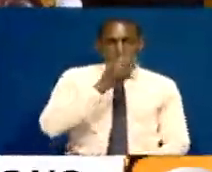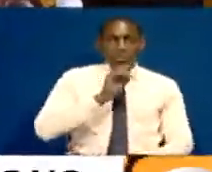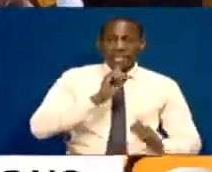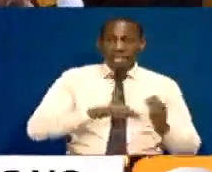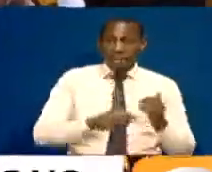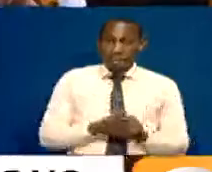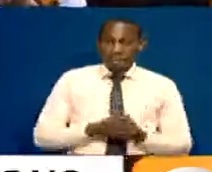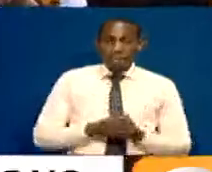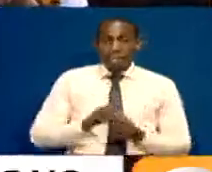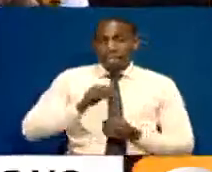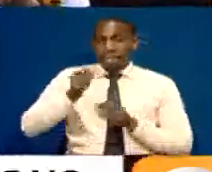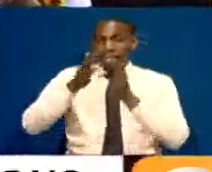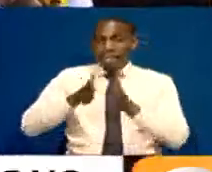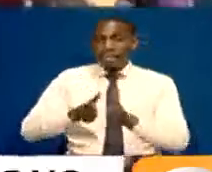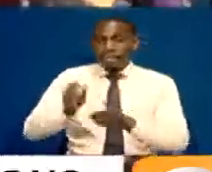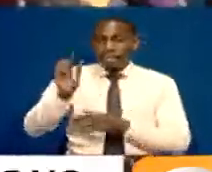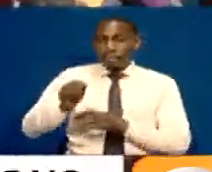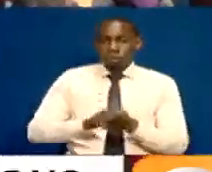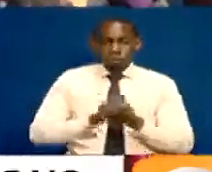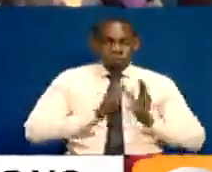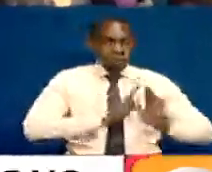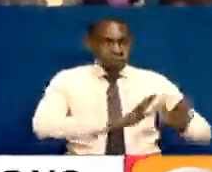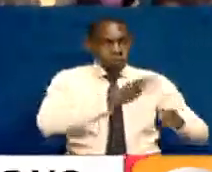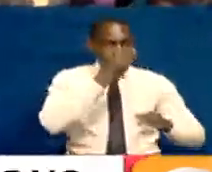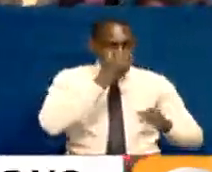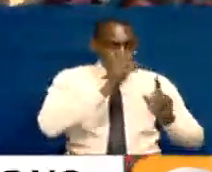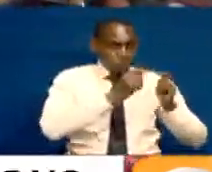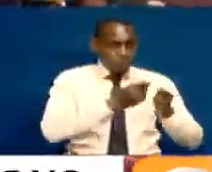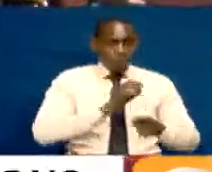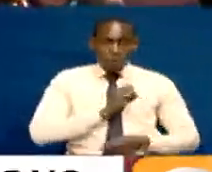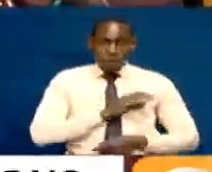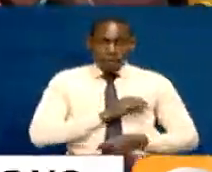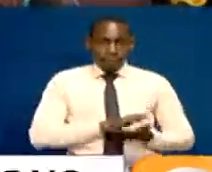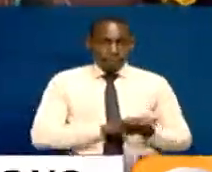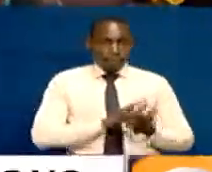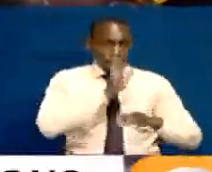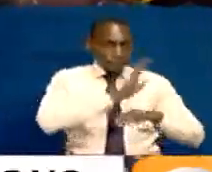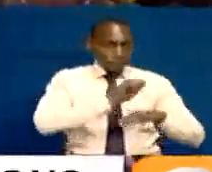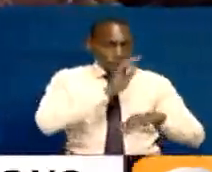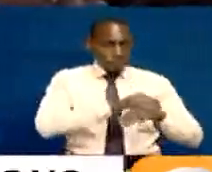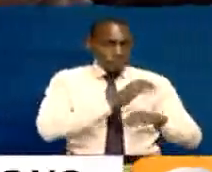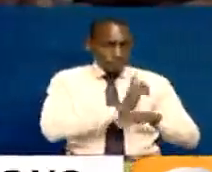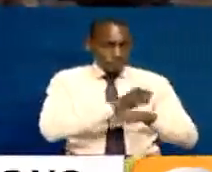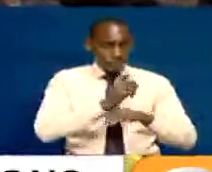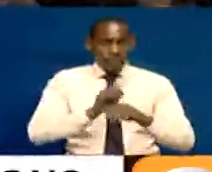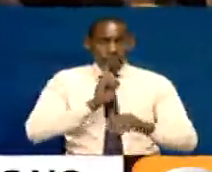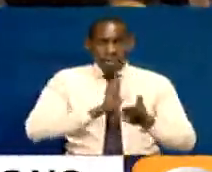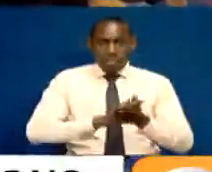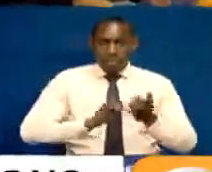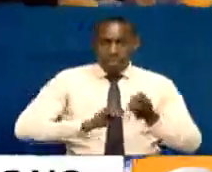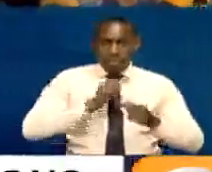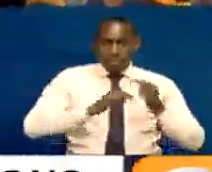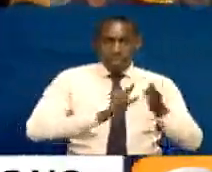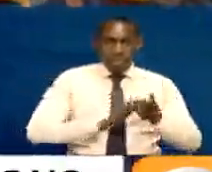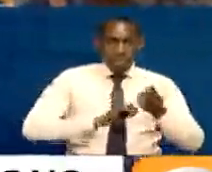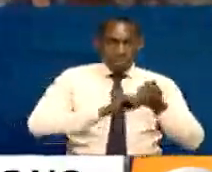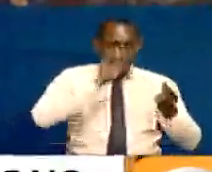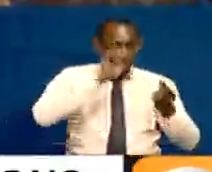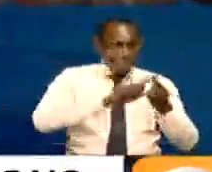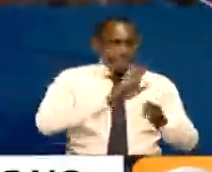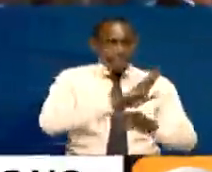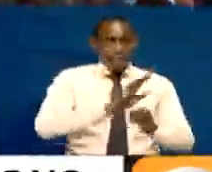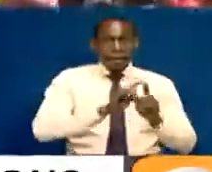claiming some leaders in the region had ditched his camp due to threats of sanctions, saying they were still barking his bid,